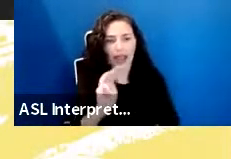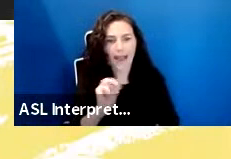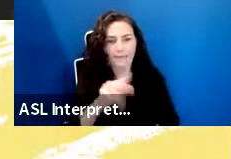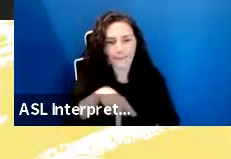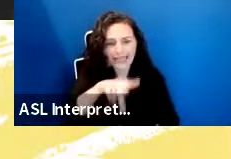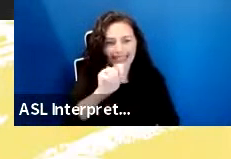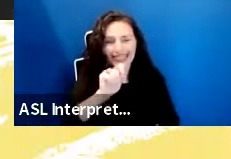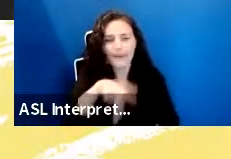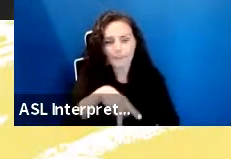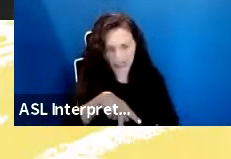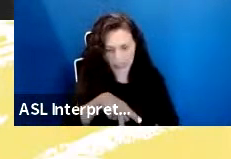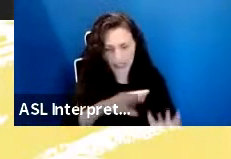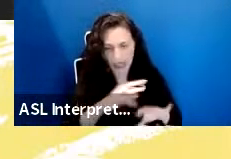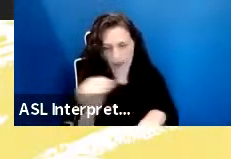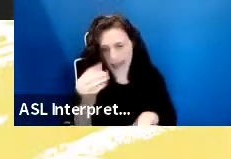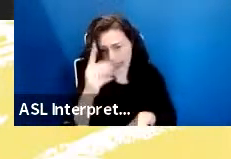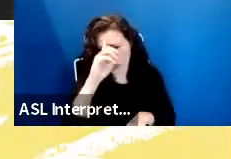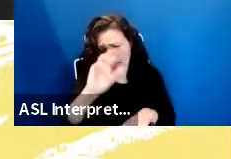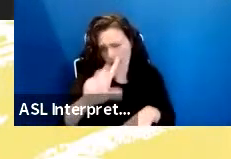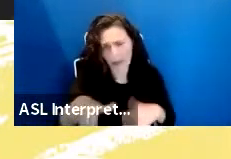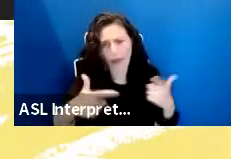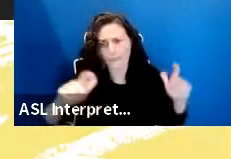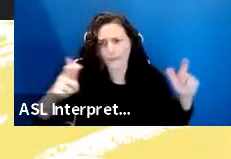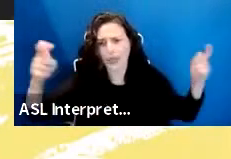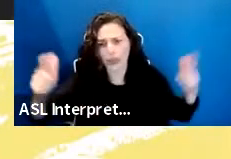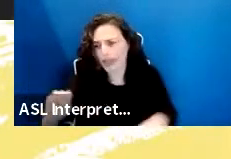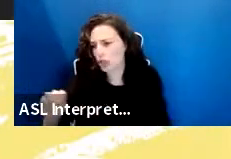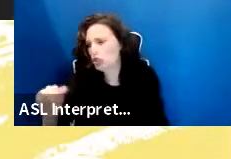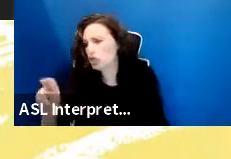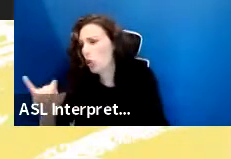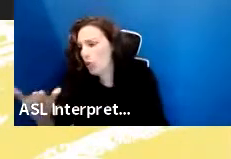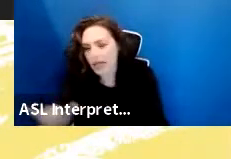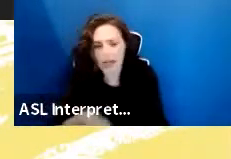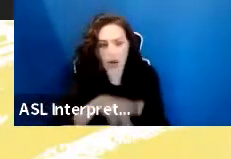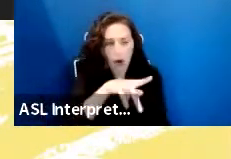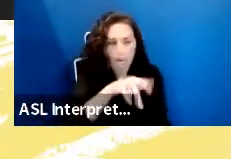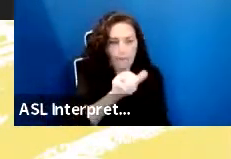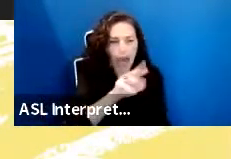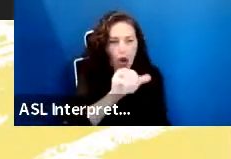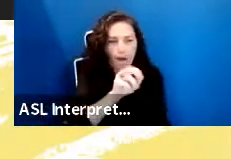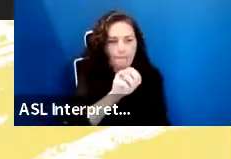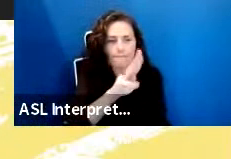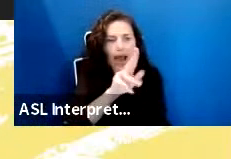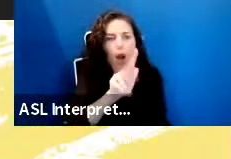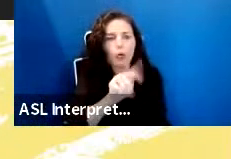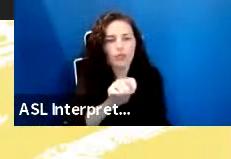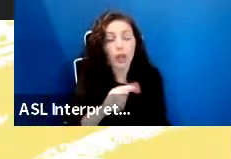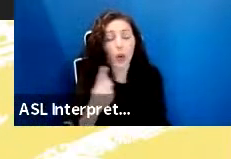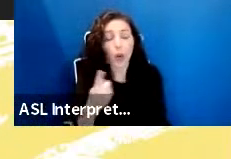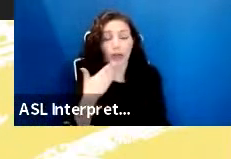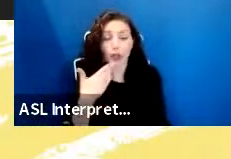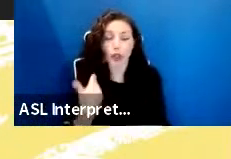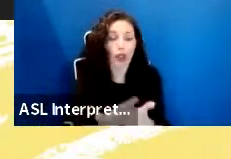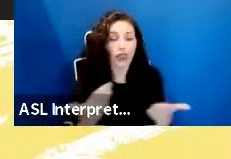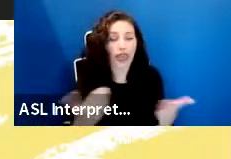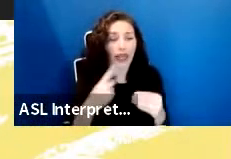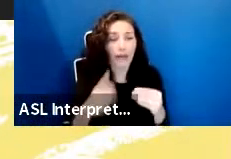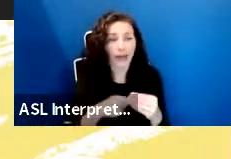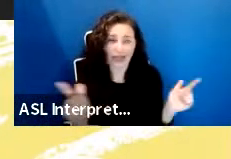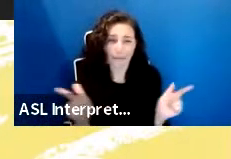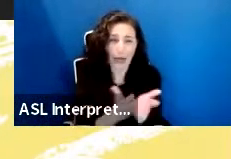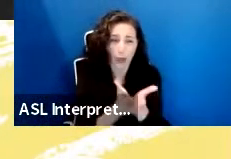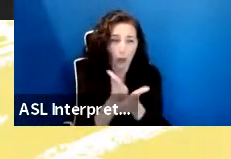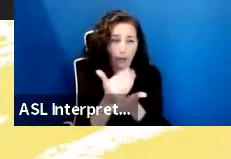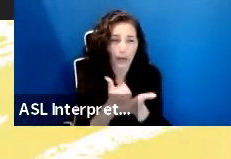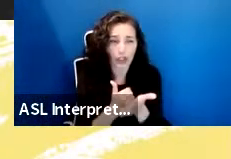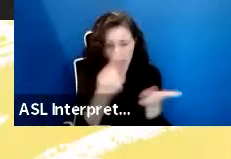So you want to start to think of some of the majors, Sony or Paramount. And one of the great things about the micro budget project agreement that we